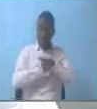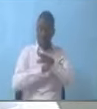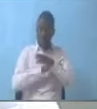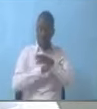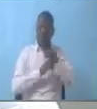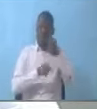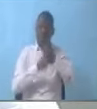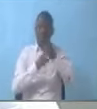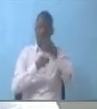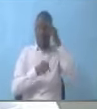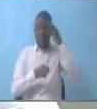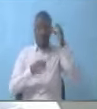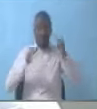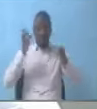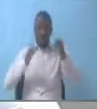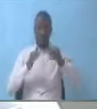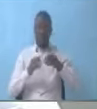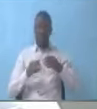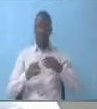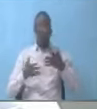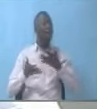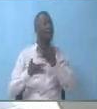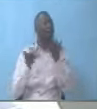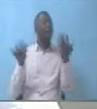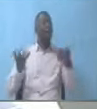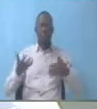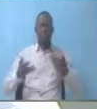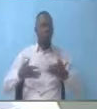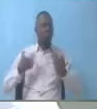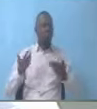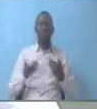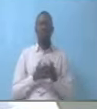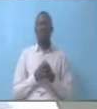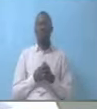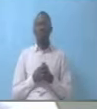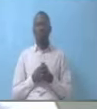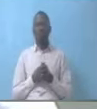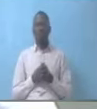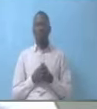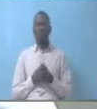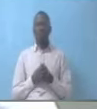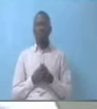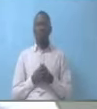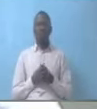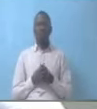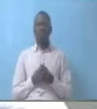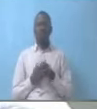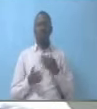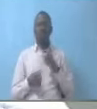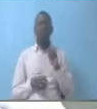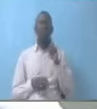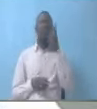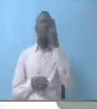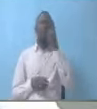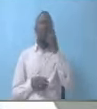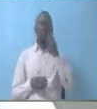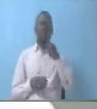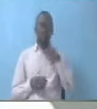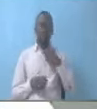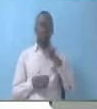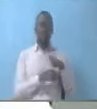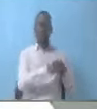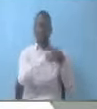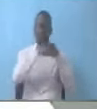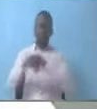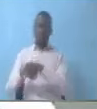na lo xamne ni indi wona contenté yu. It was my first incarnation as Minister of Justice. Moy jël ben yon bo xamne ni indi nay